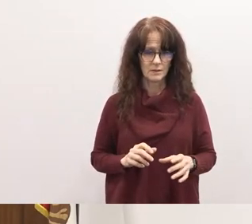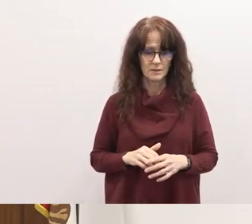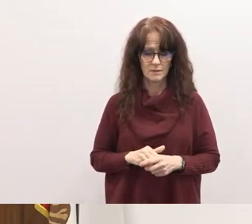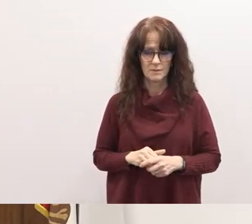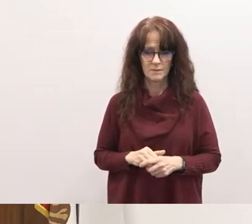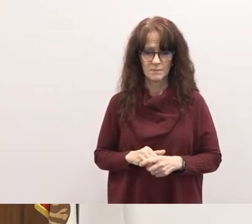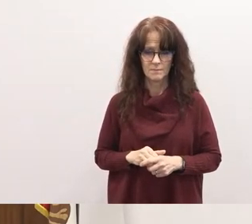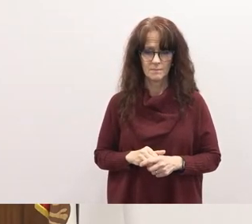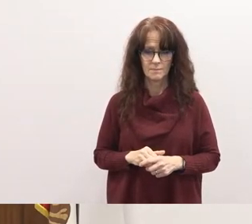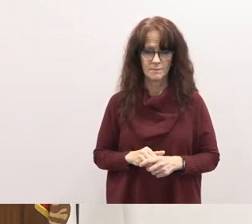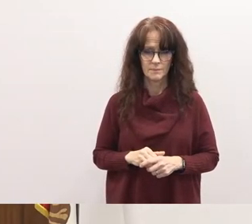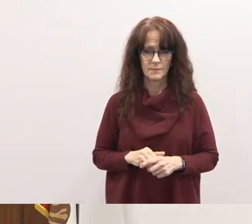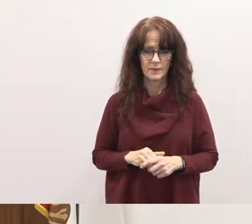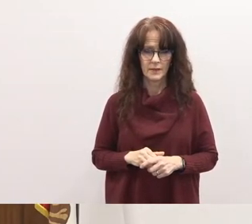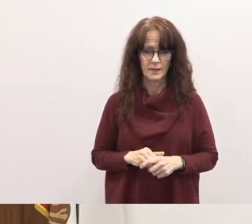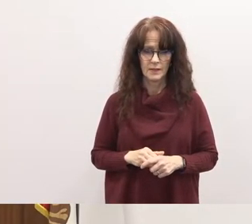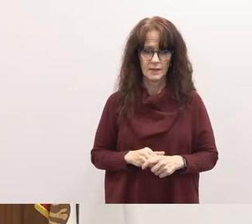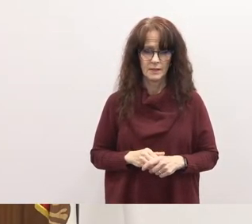3-2.